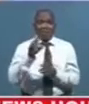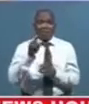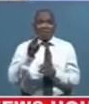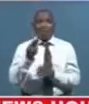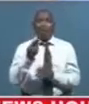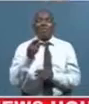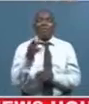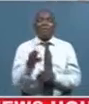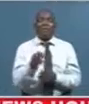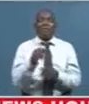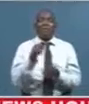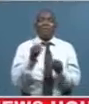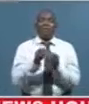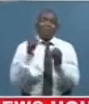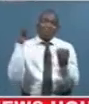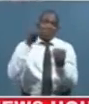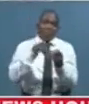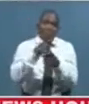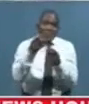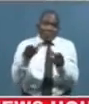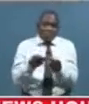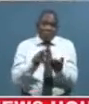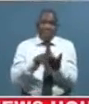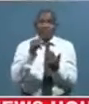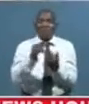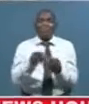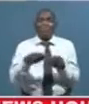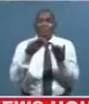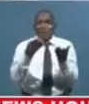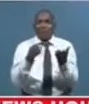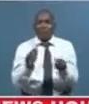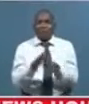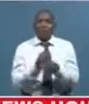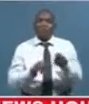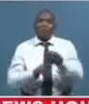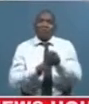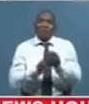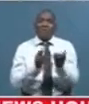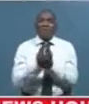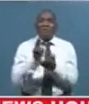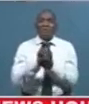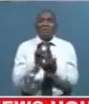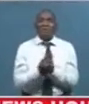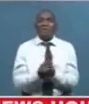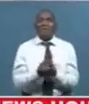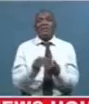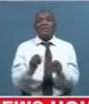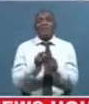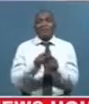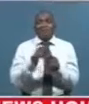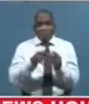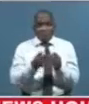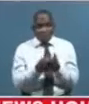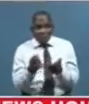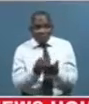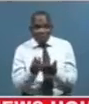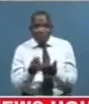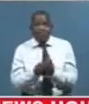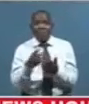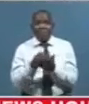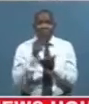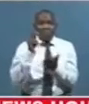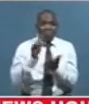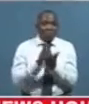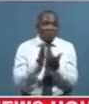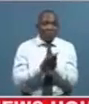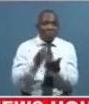Kobna, was hopeful the facilities provided would support the university's journals, editors, publishers,